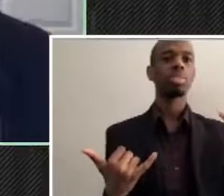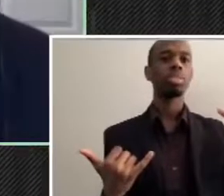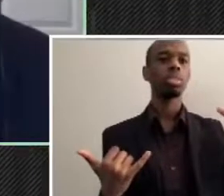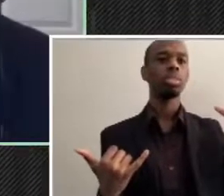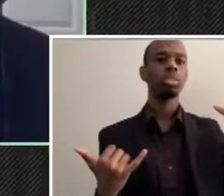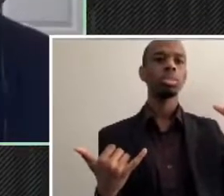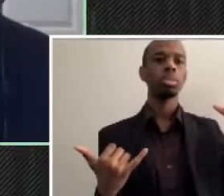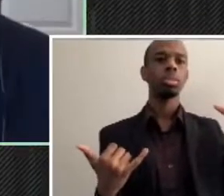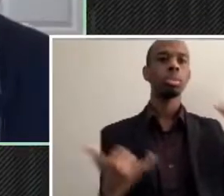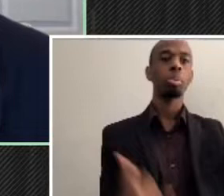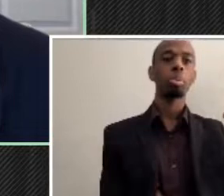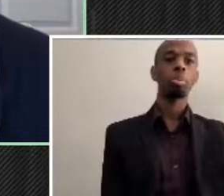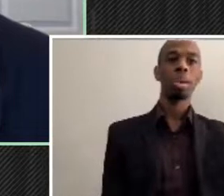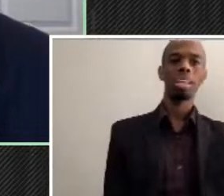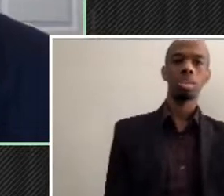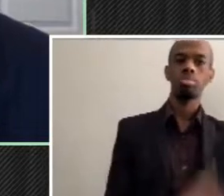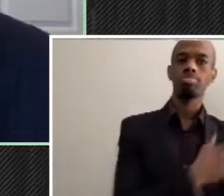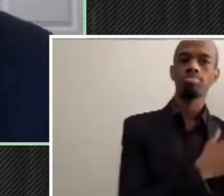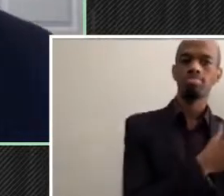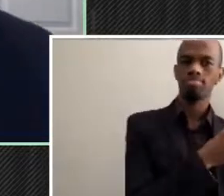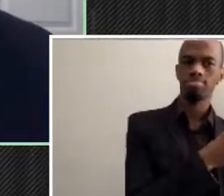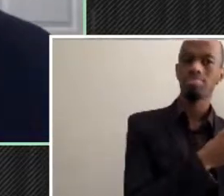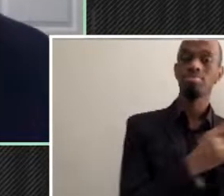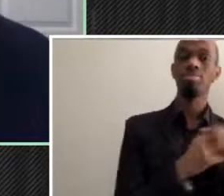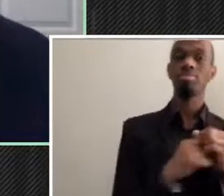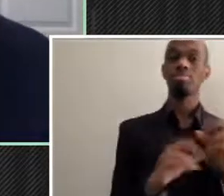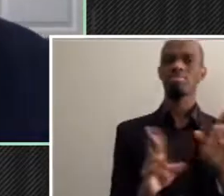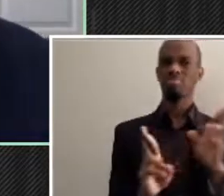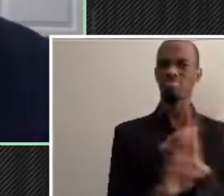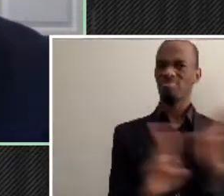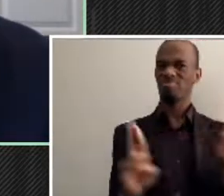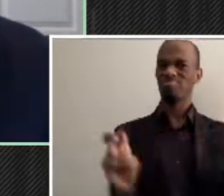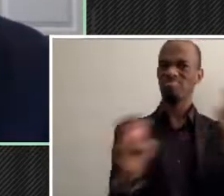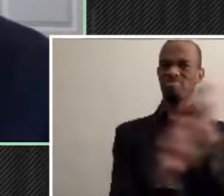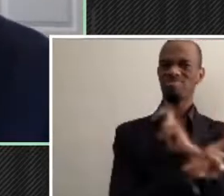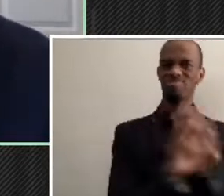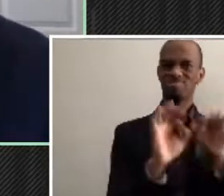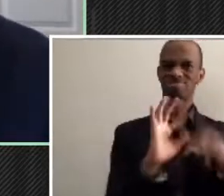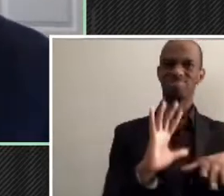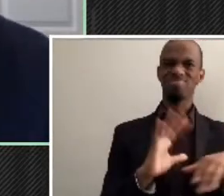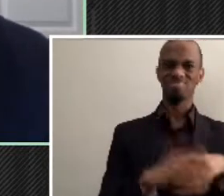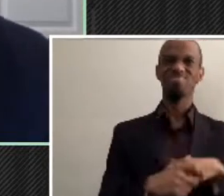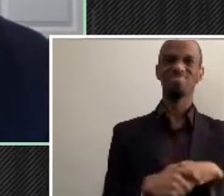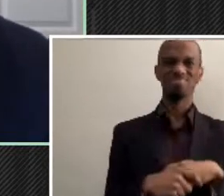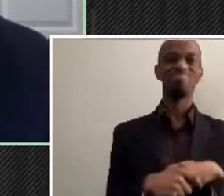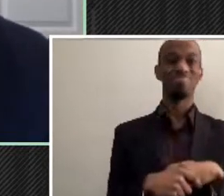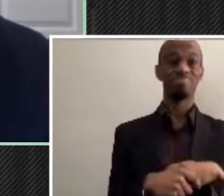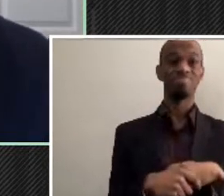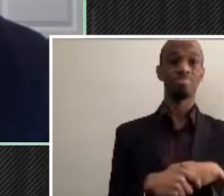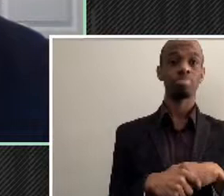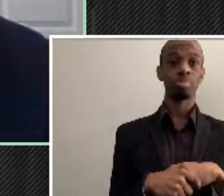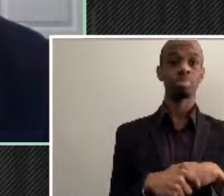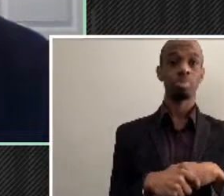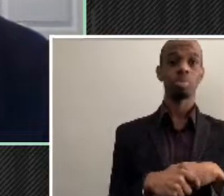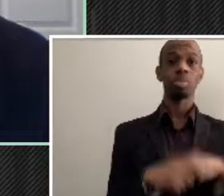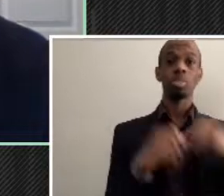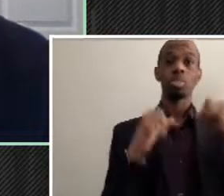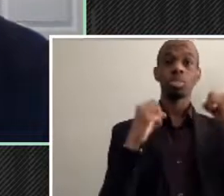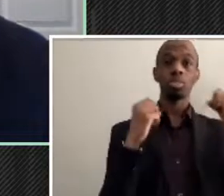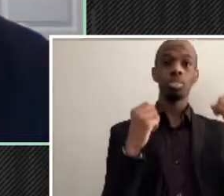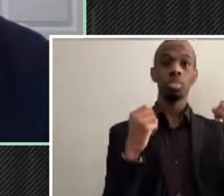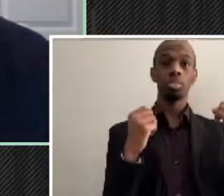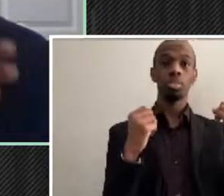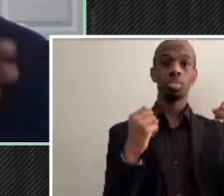Yeah, I look at this question in a couple of ways. One, has the